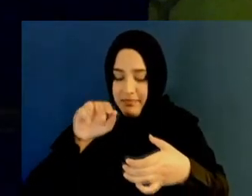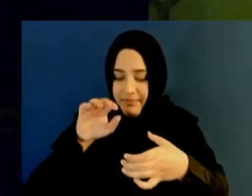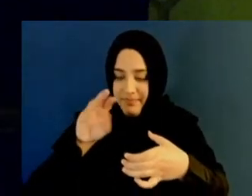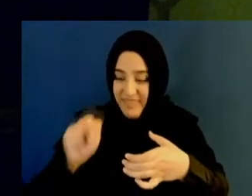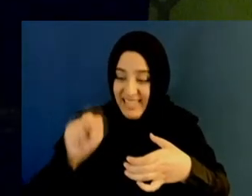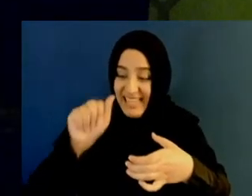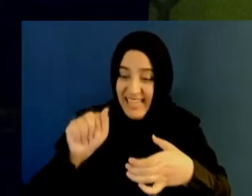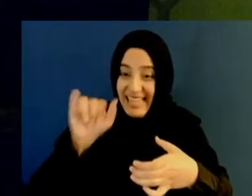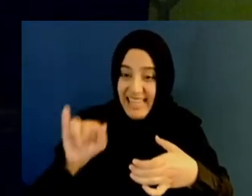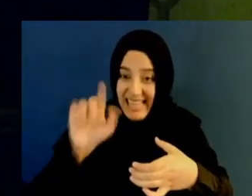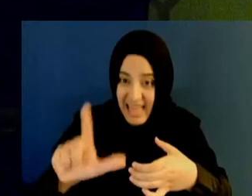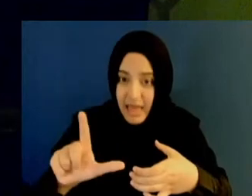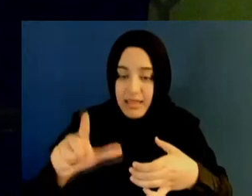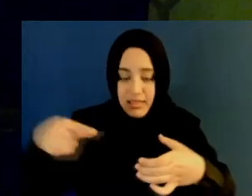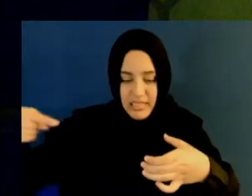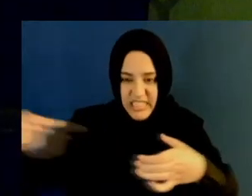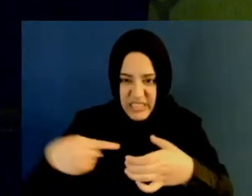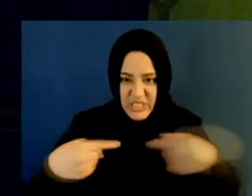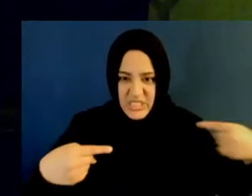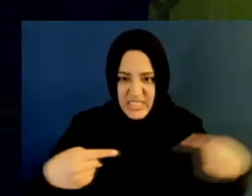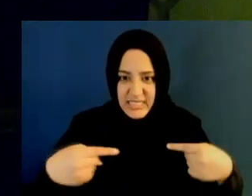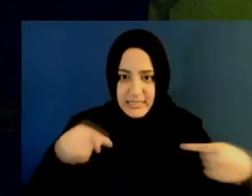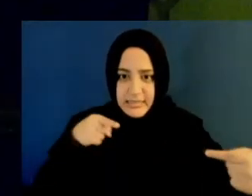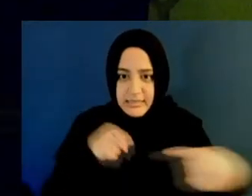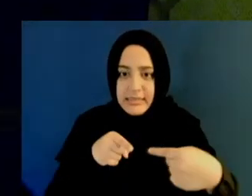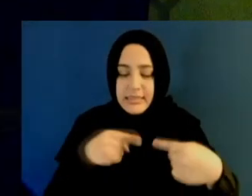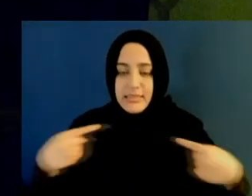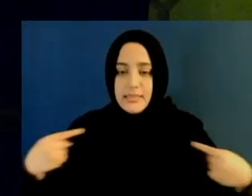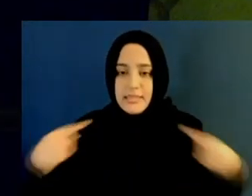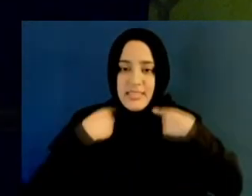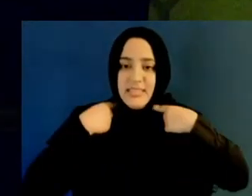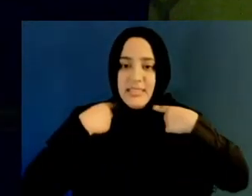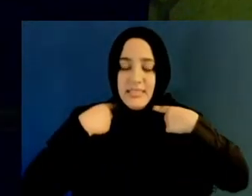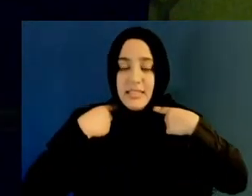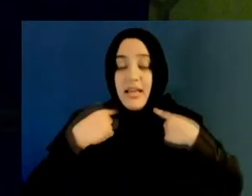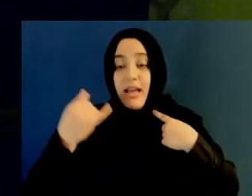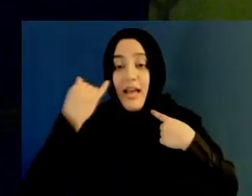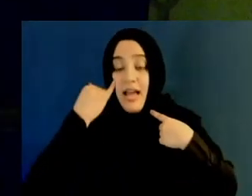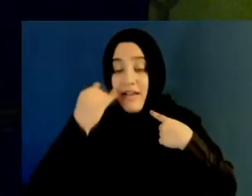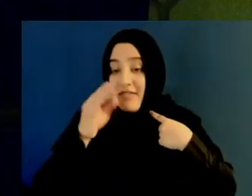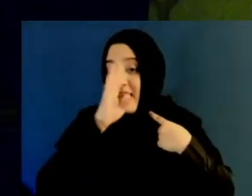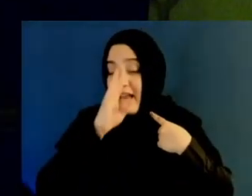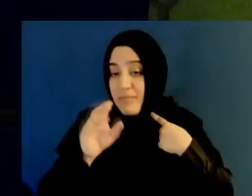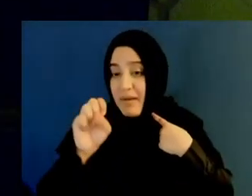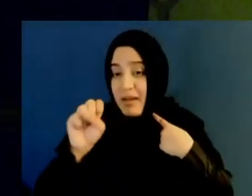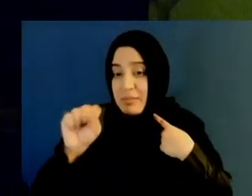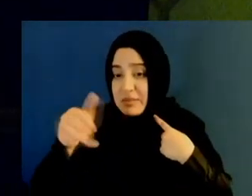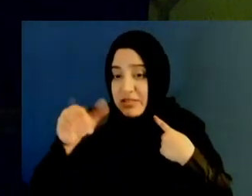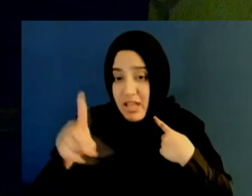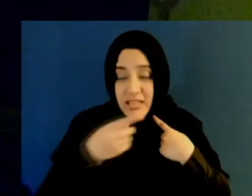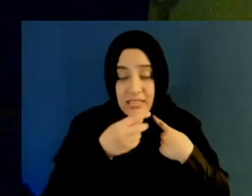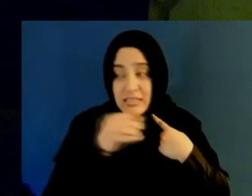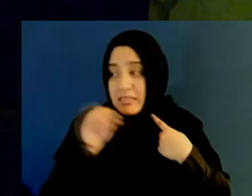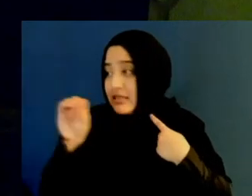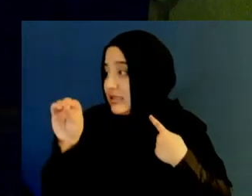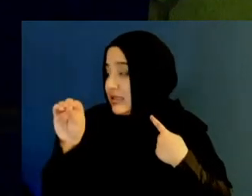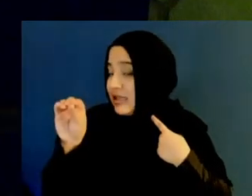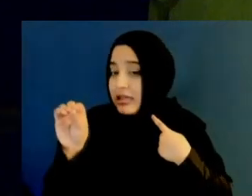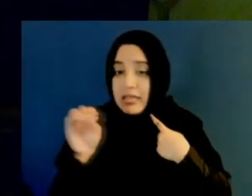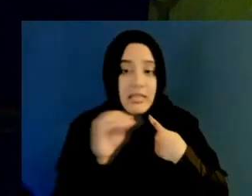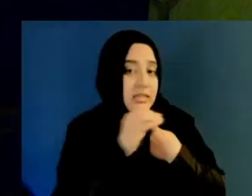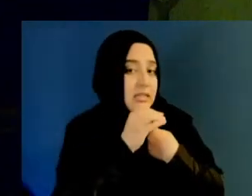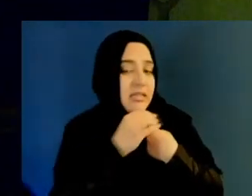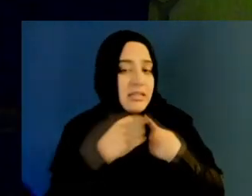If Imam Sajjad turned his neck to the right, if Imam Sajjad turned his neck to the left, the nails